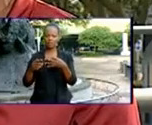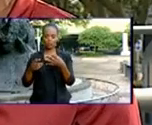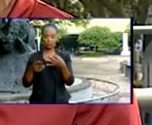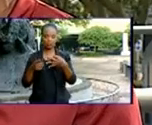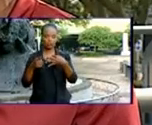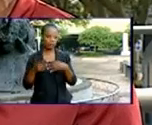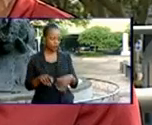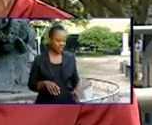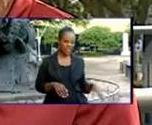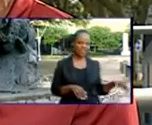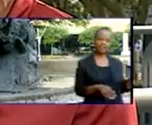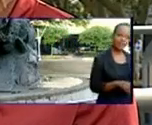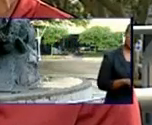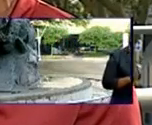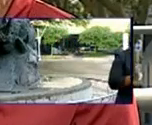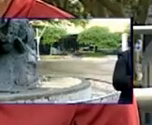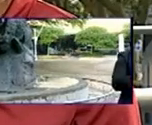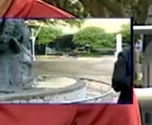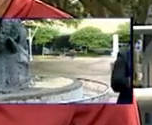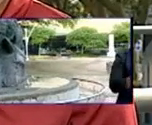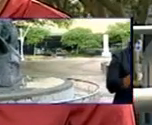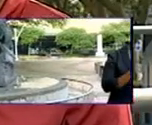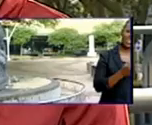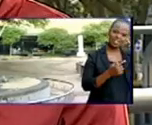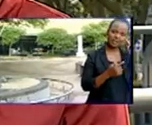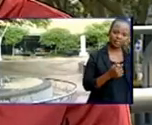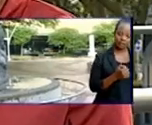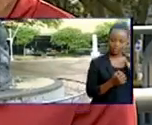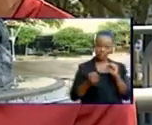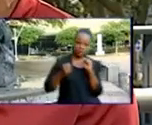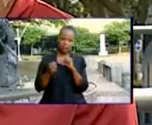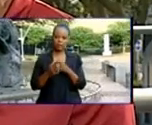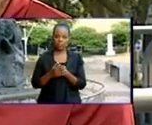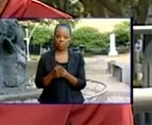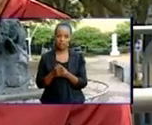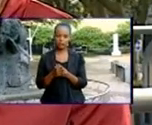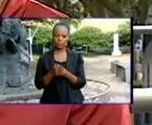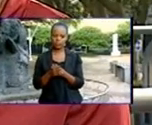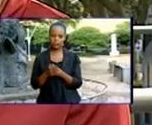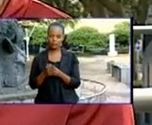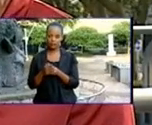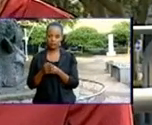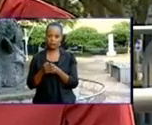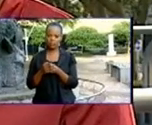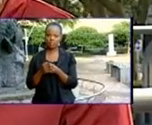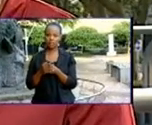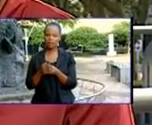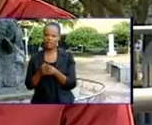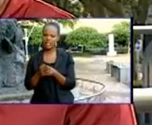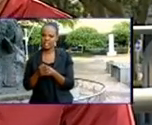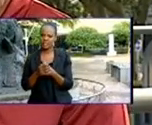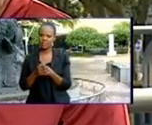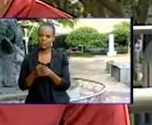using, if maybe we can get the cars that are user-friendly to the type of the area we're working